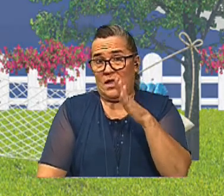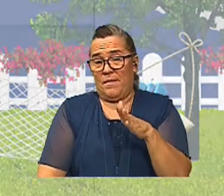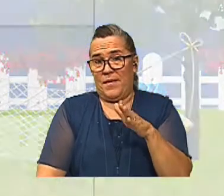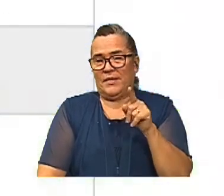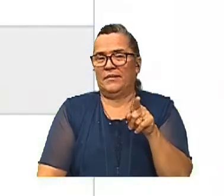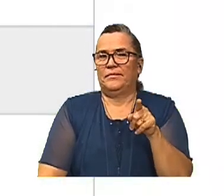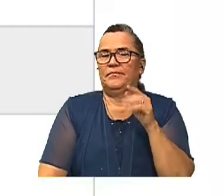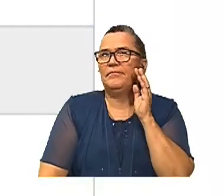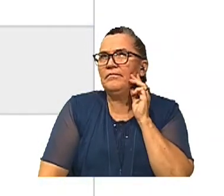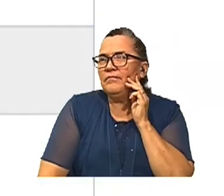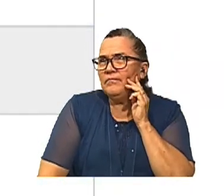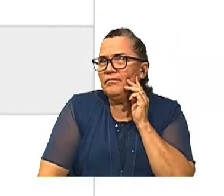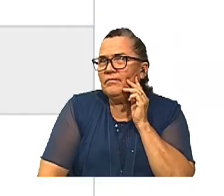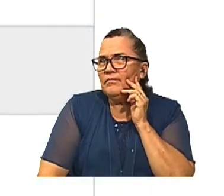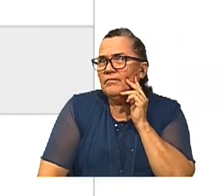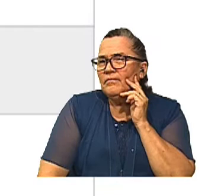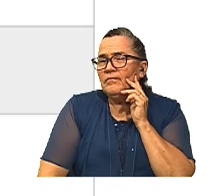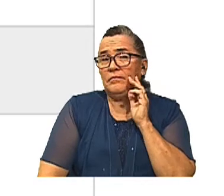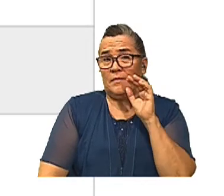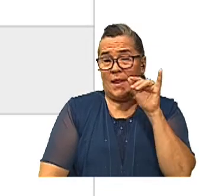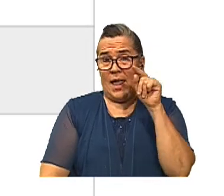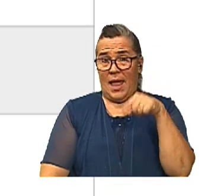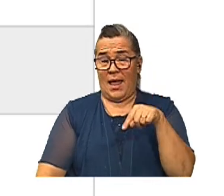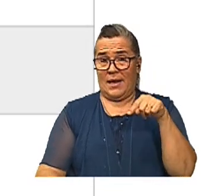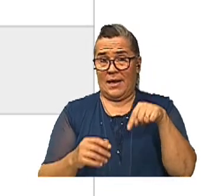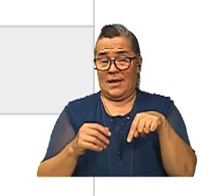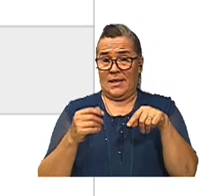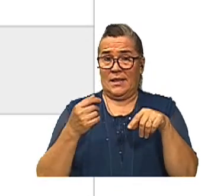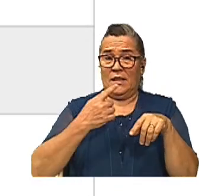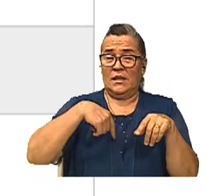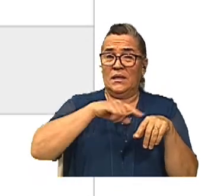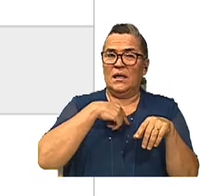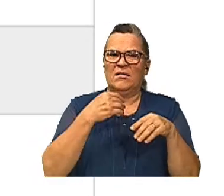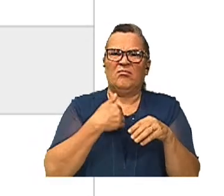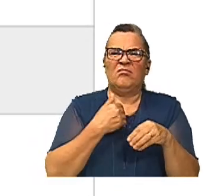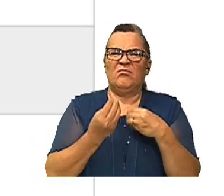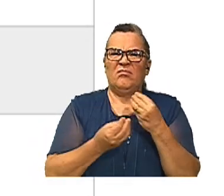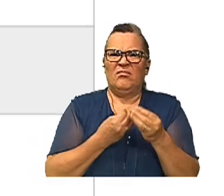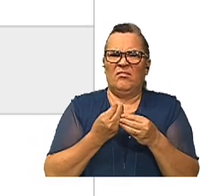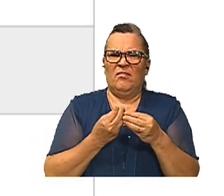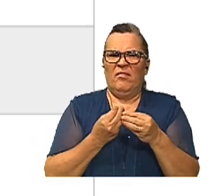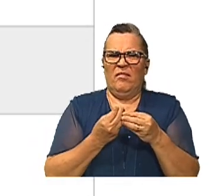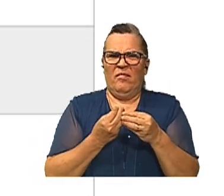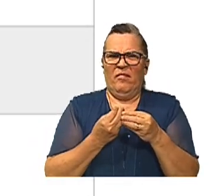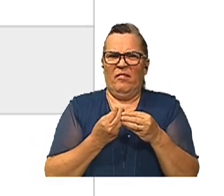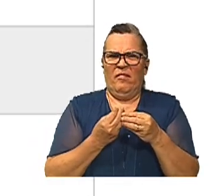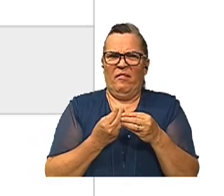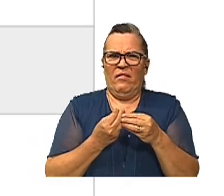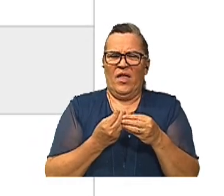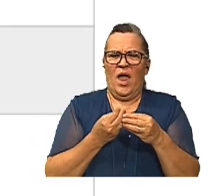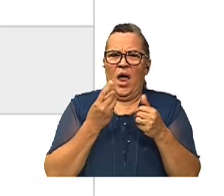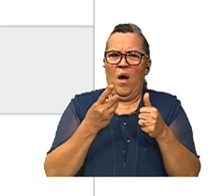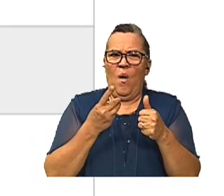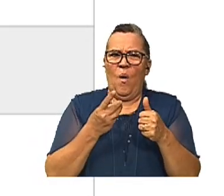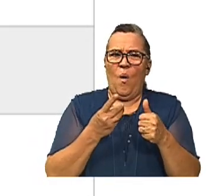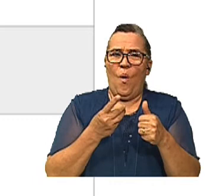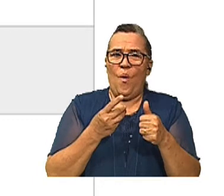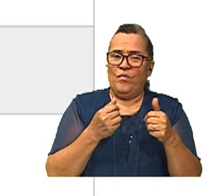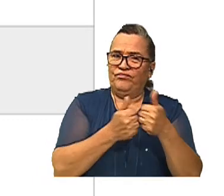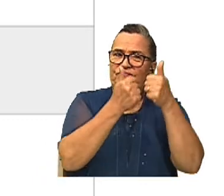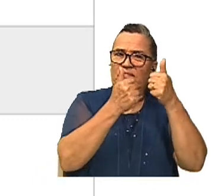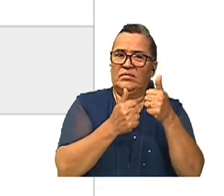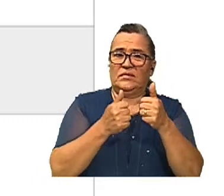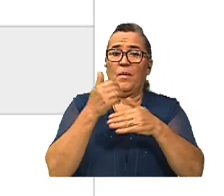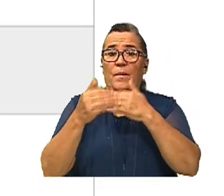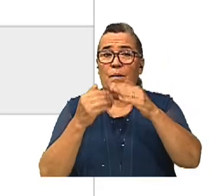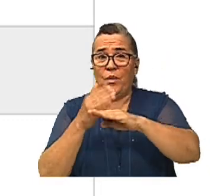Now, in here, we have not achieved, in progress, and achieved. But I know